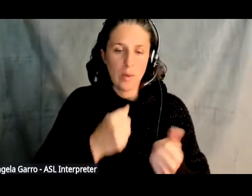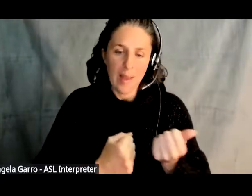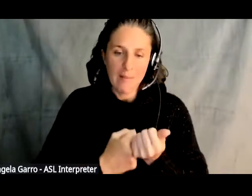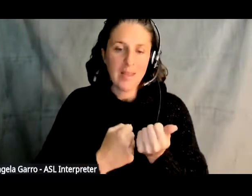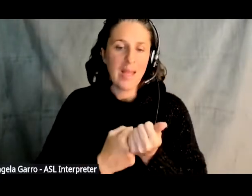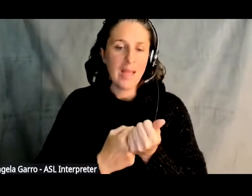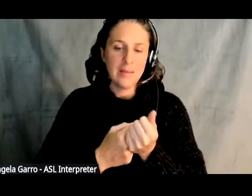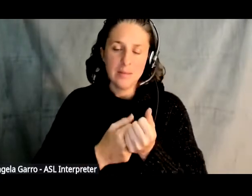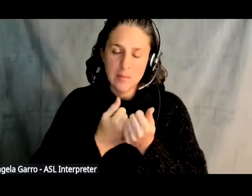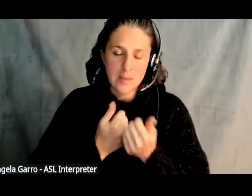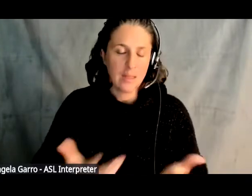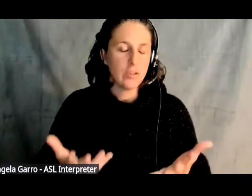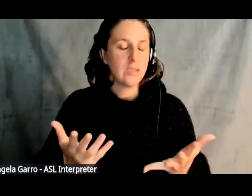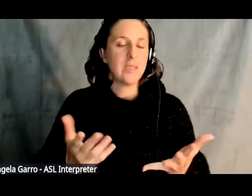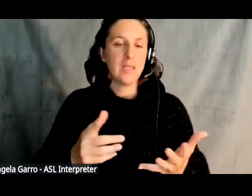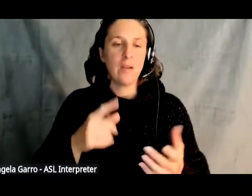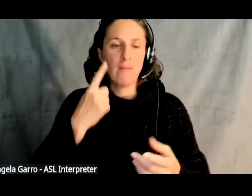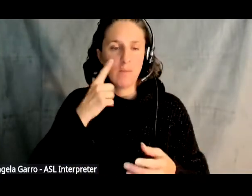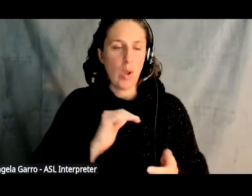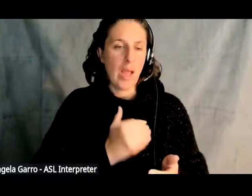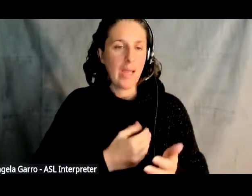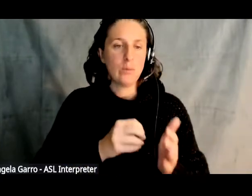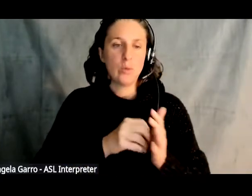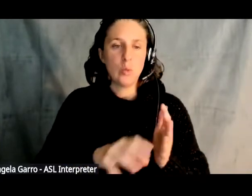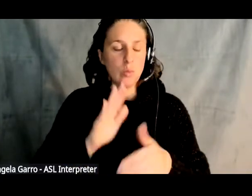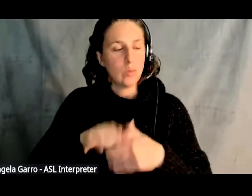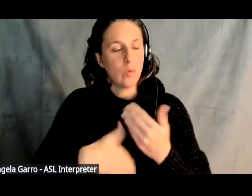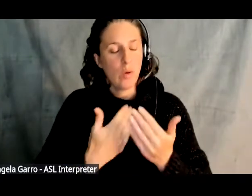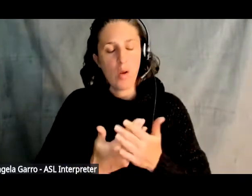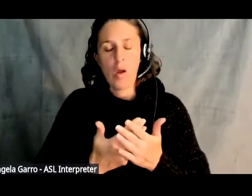tonight. All of the parents that come and speak,